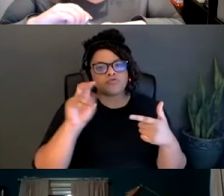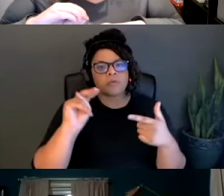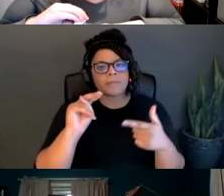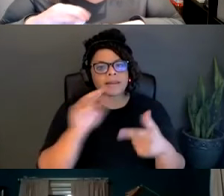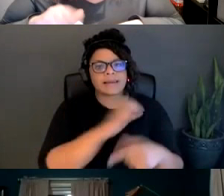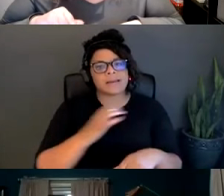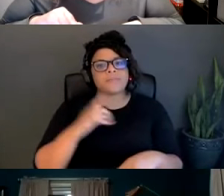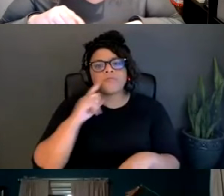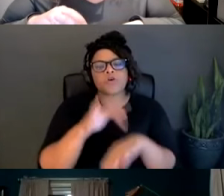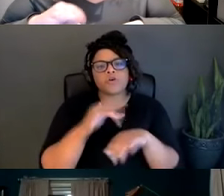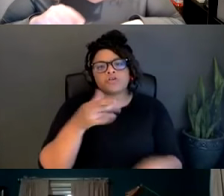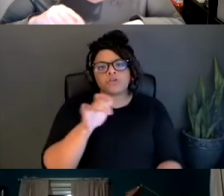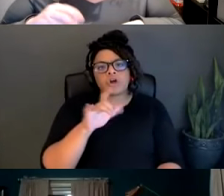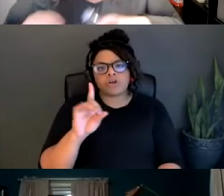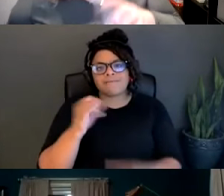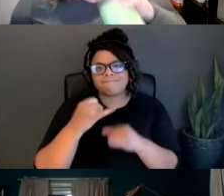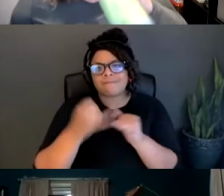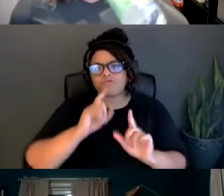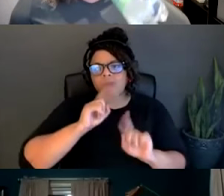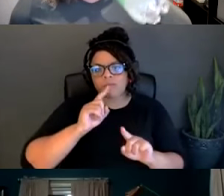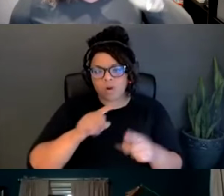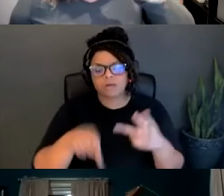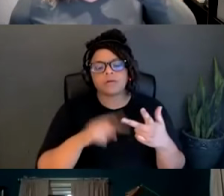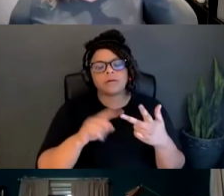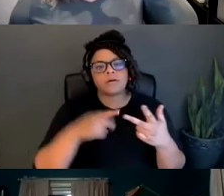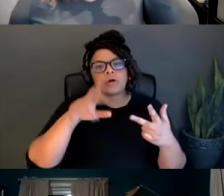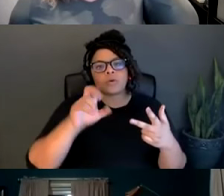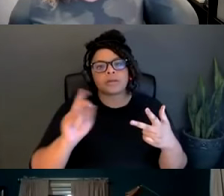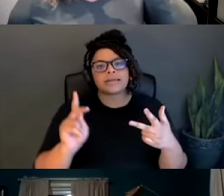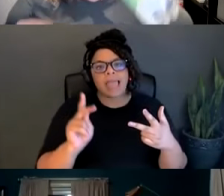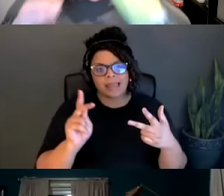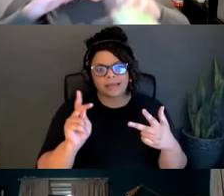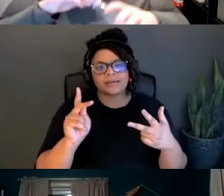Early Childhood final report, and the pre-K